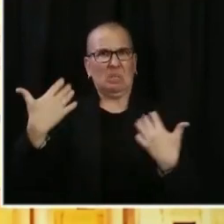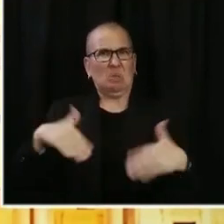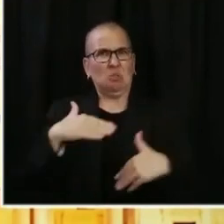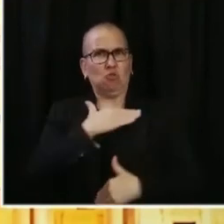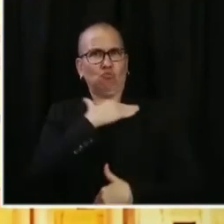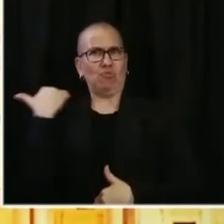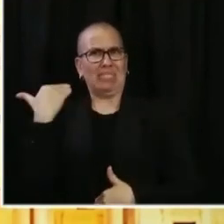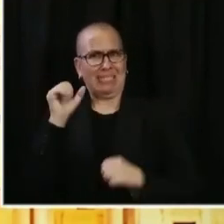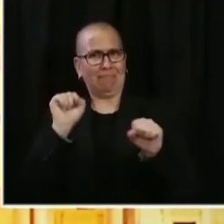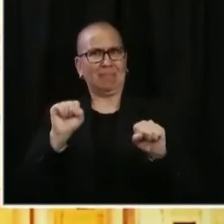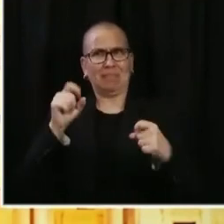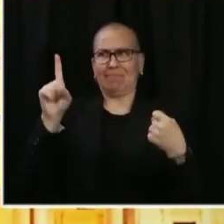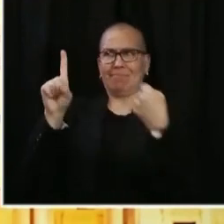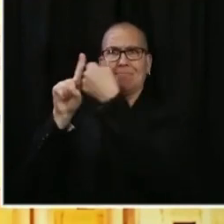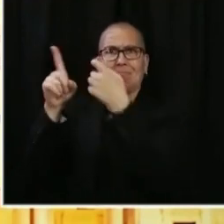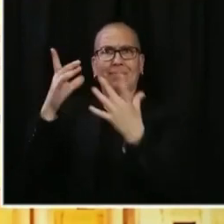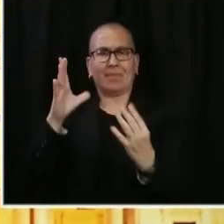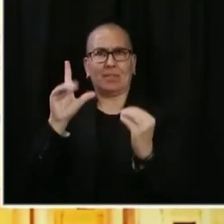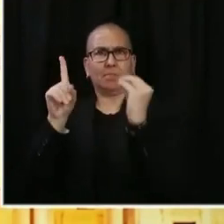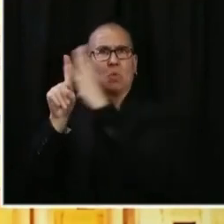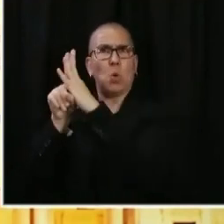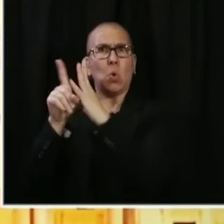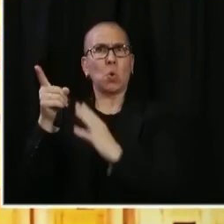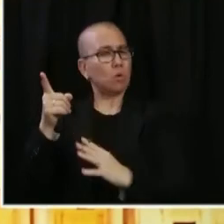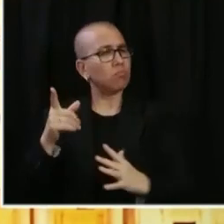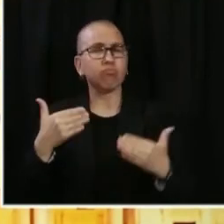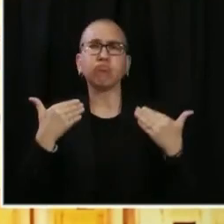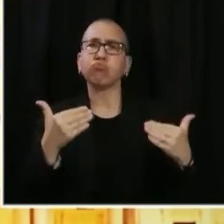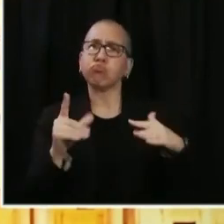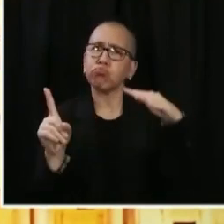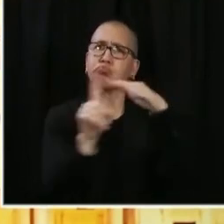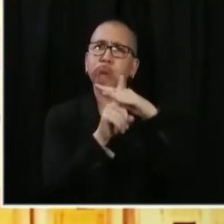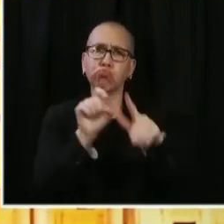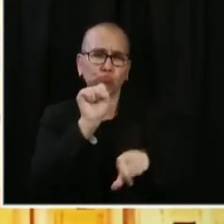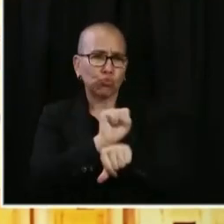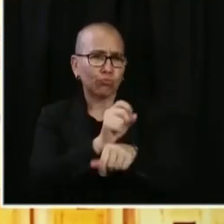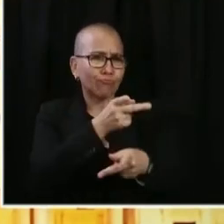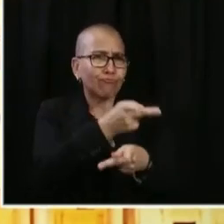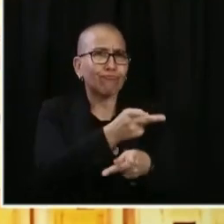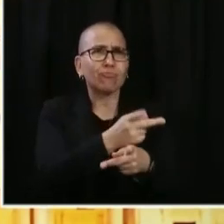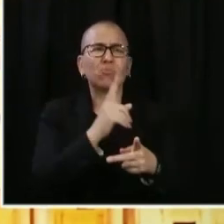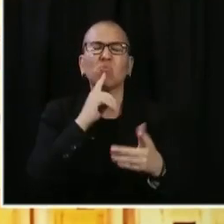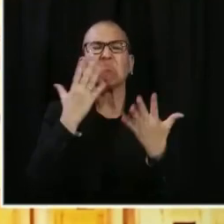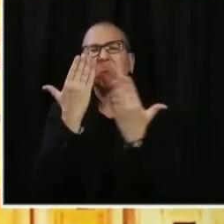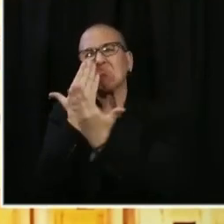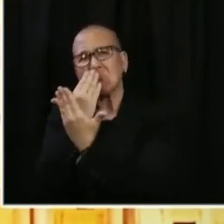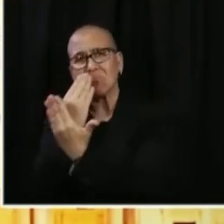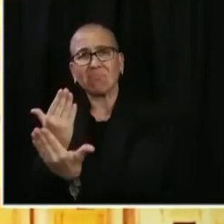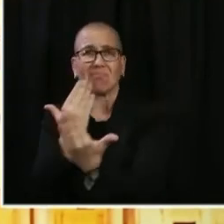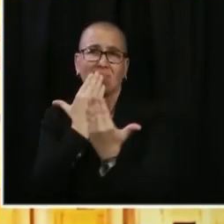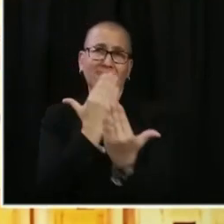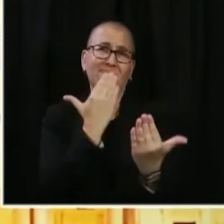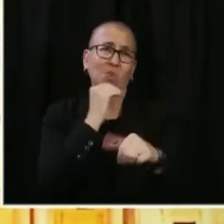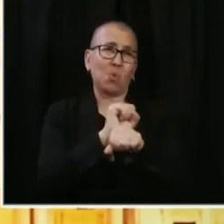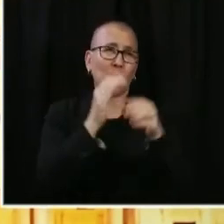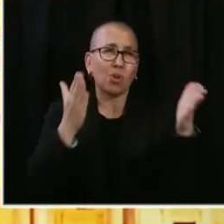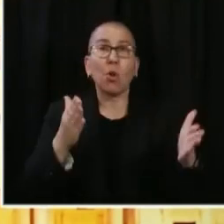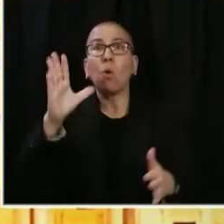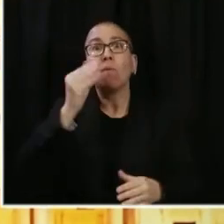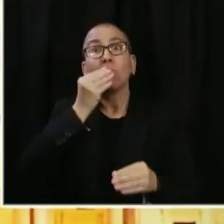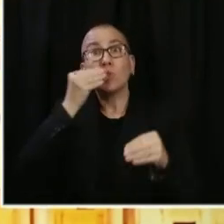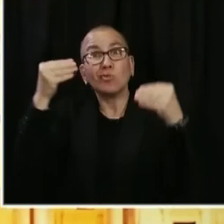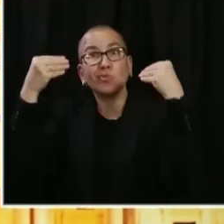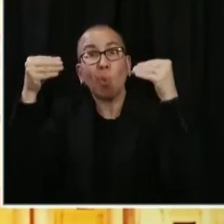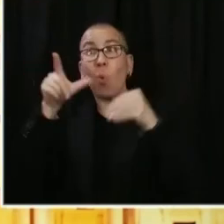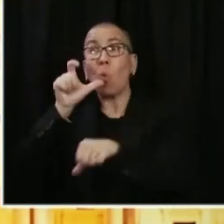must do everything we can to support and protect them. Thank you to all the other workers, the grocer, the farmer, the meat